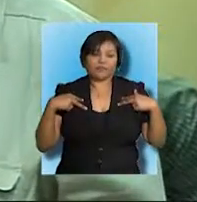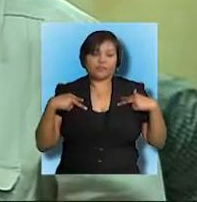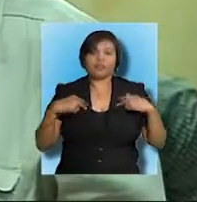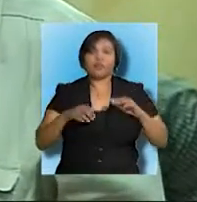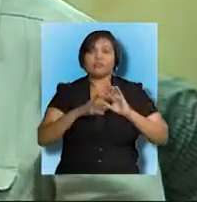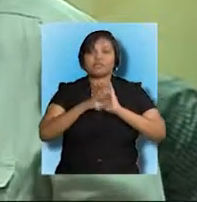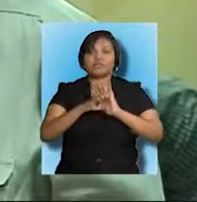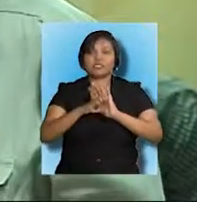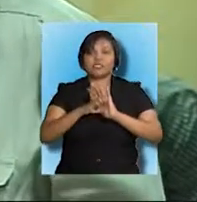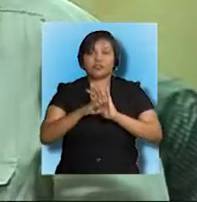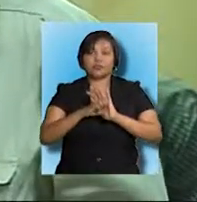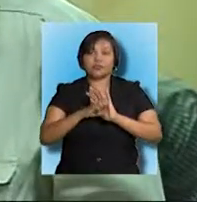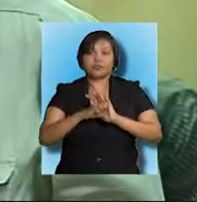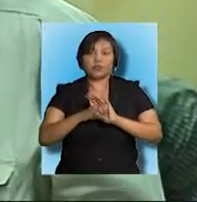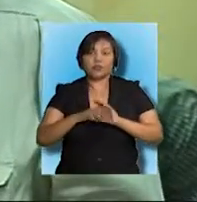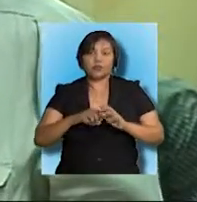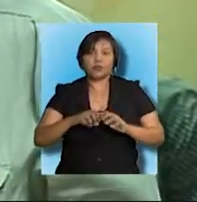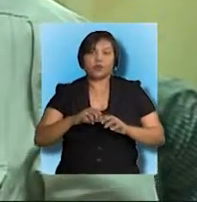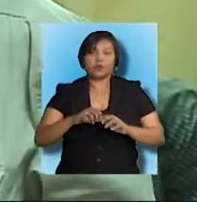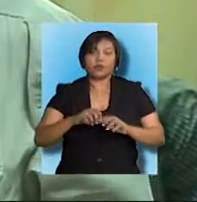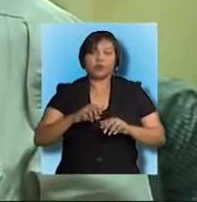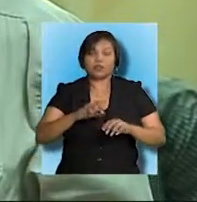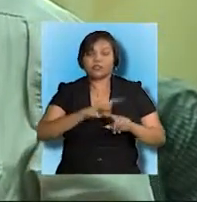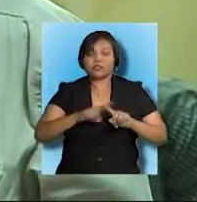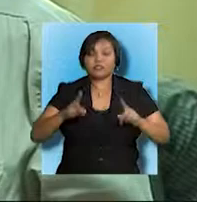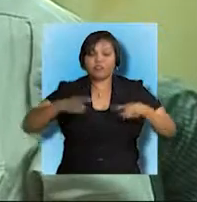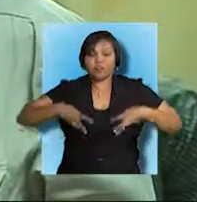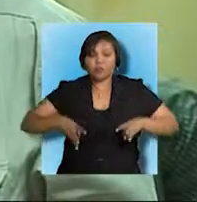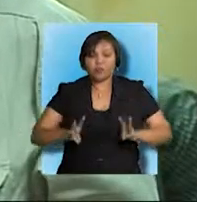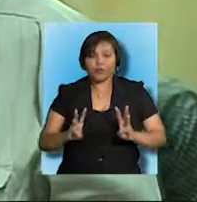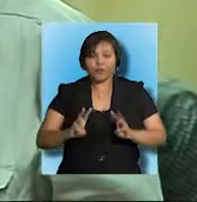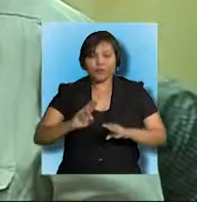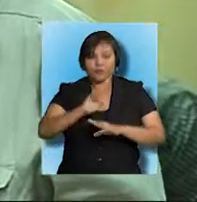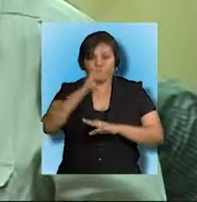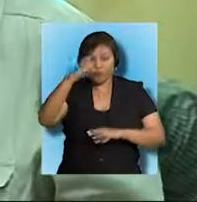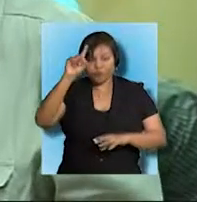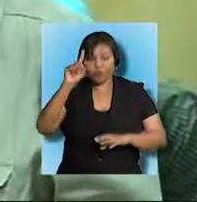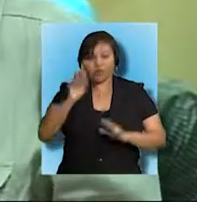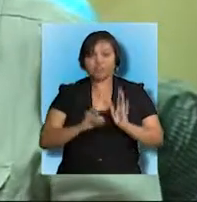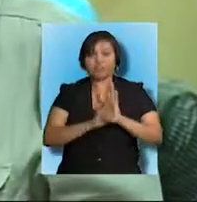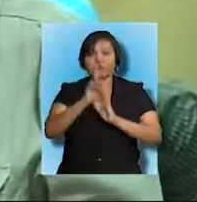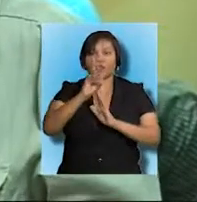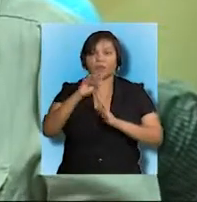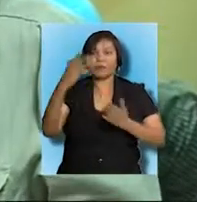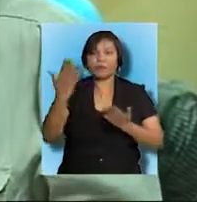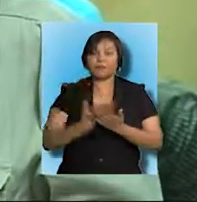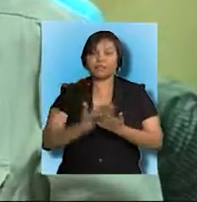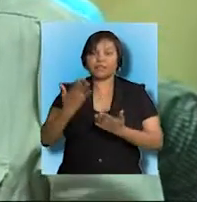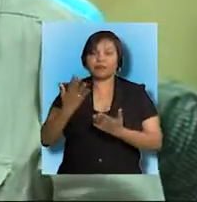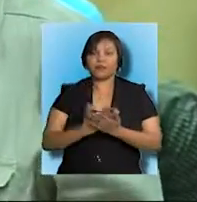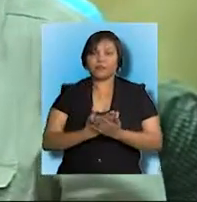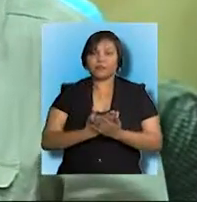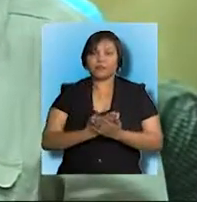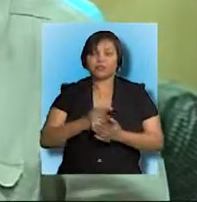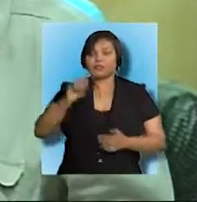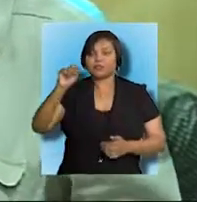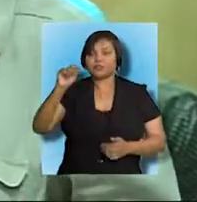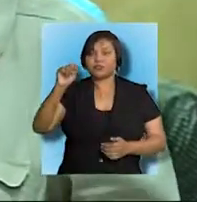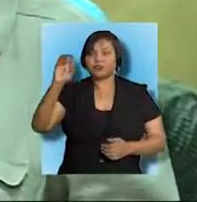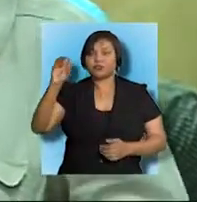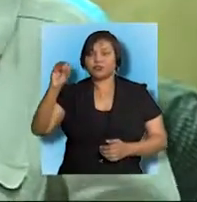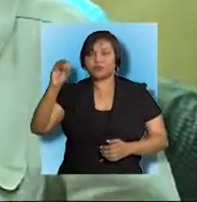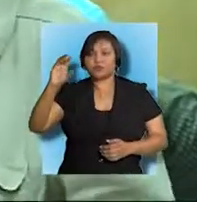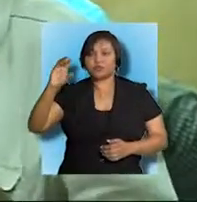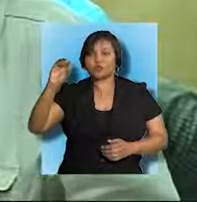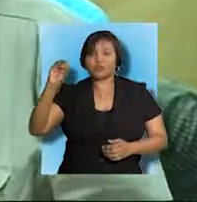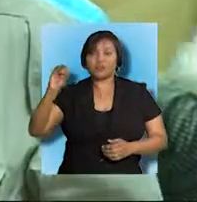identify three, of a different approach taken to how to develop media. And I give the example of Tobago, which is a small NGO